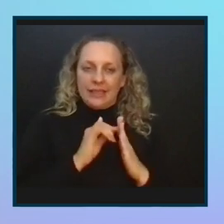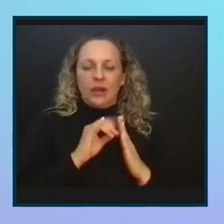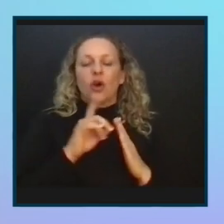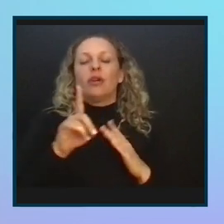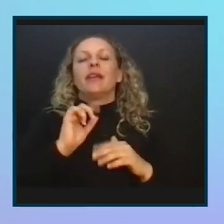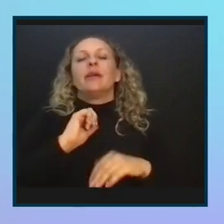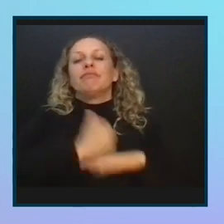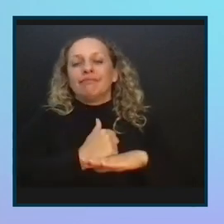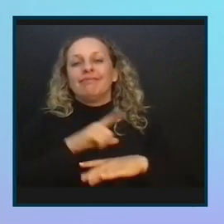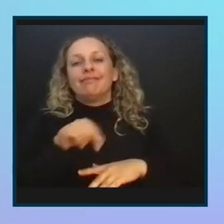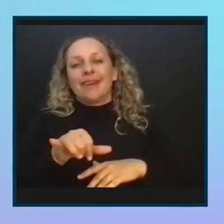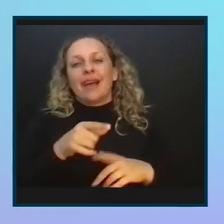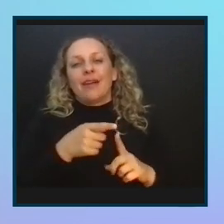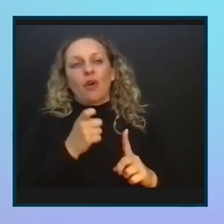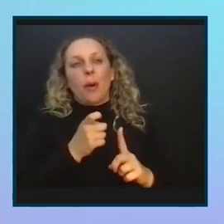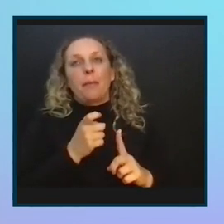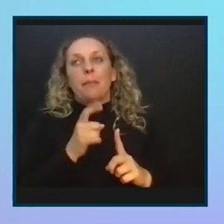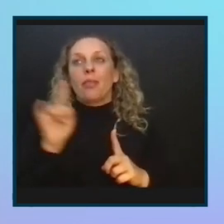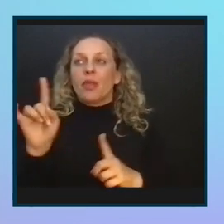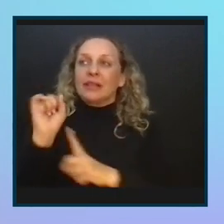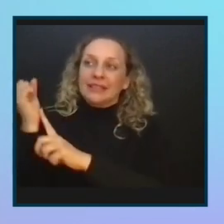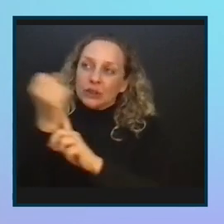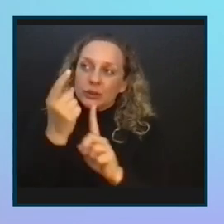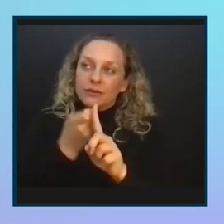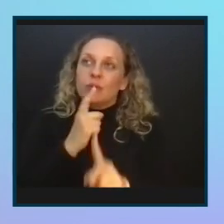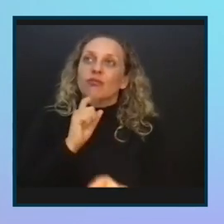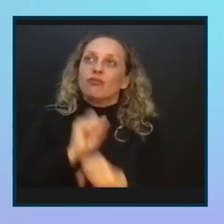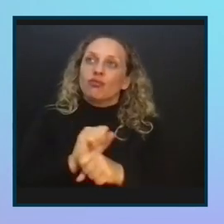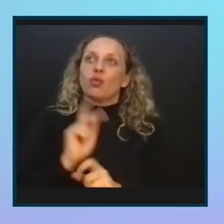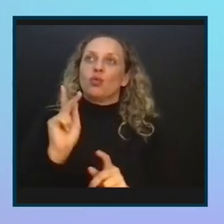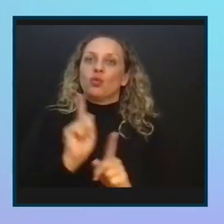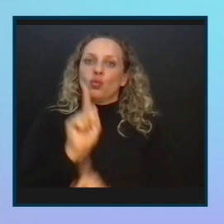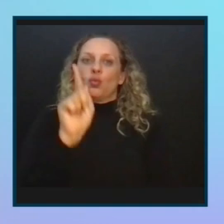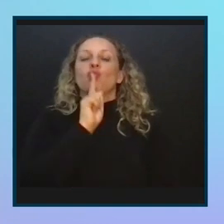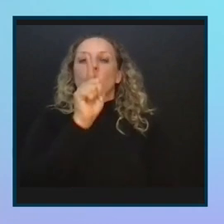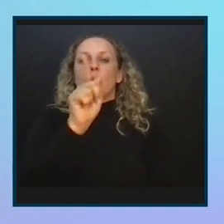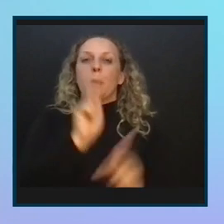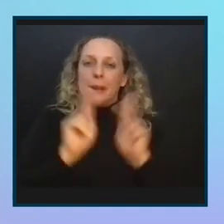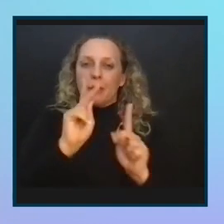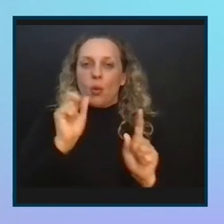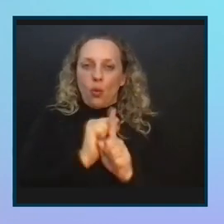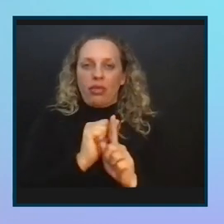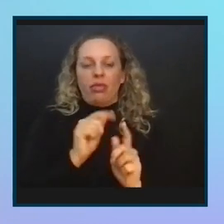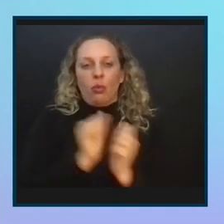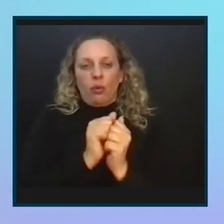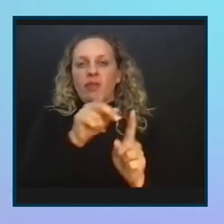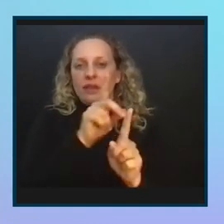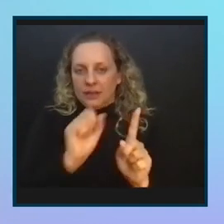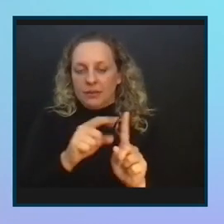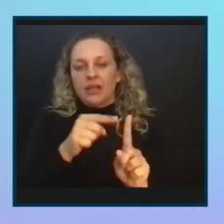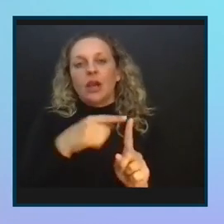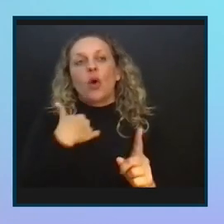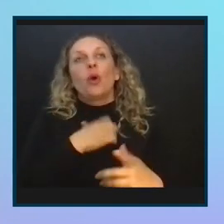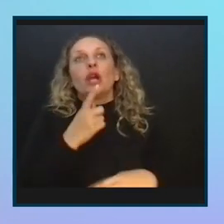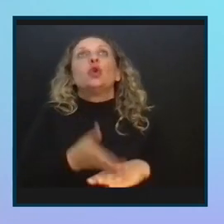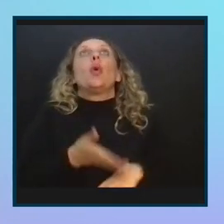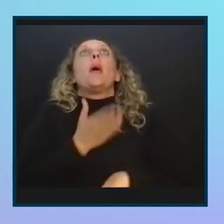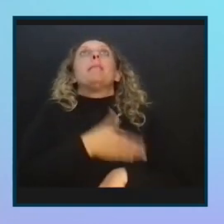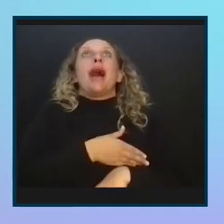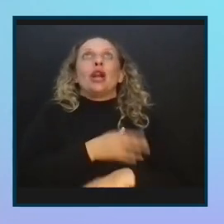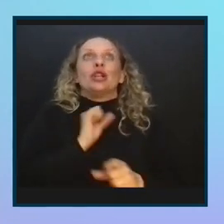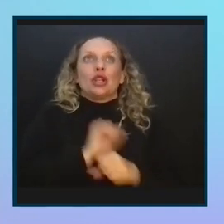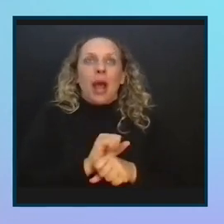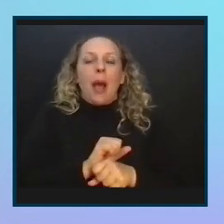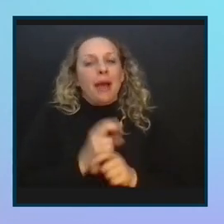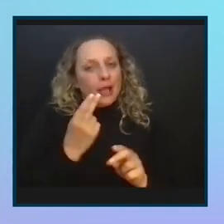of real people to help be as accurate as possible. We definitely could do a better job of testing with real users,